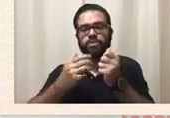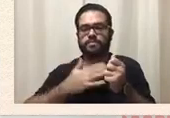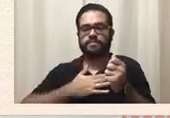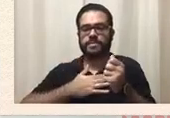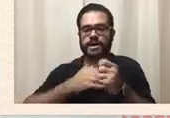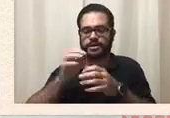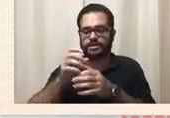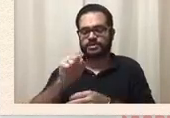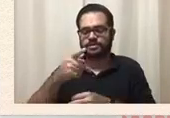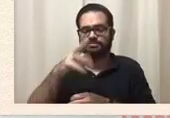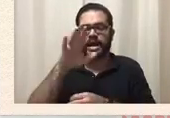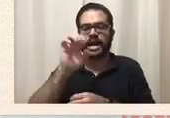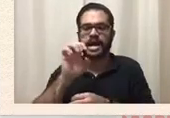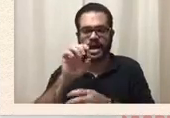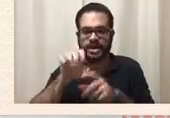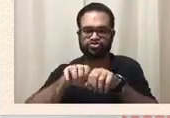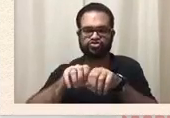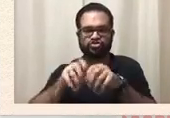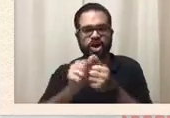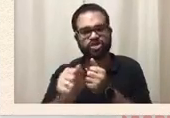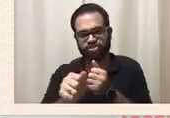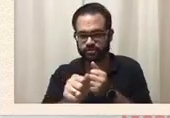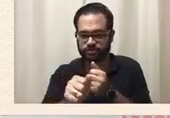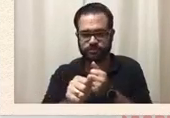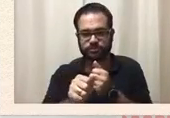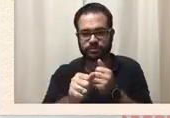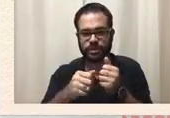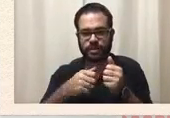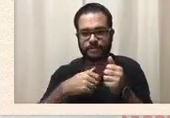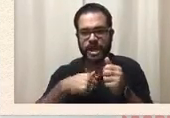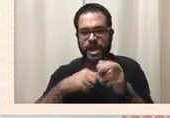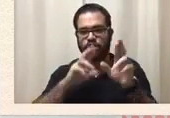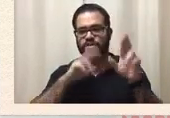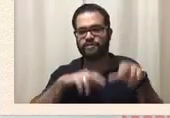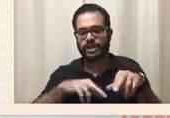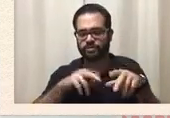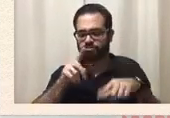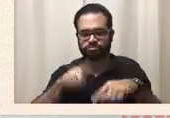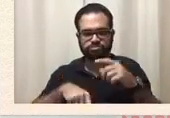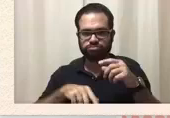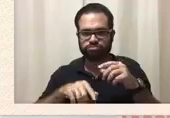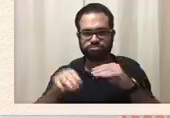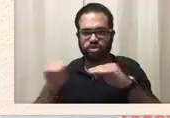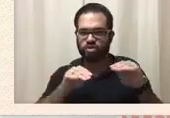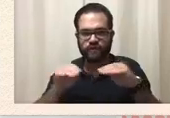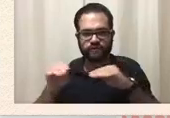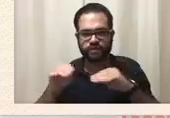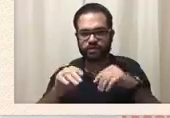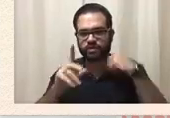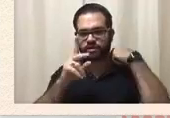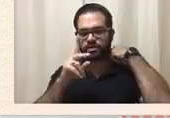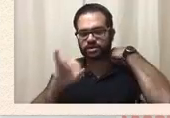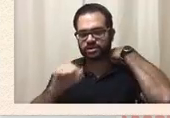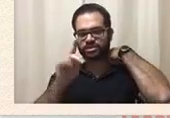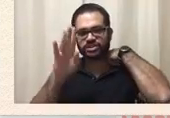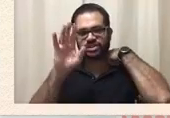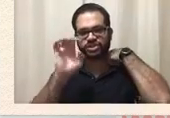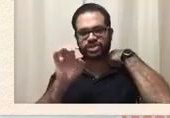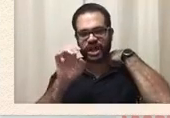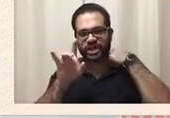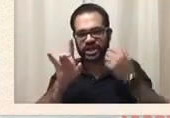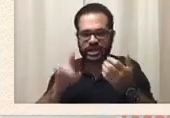My reflexes wouldn't work. I couldn't move. Jay kicked me. "Get up, you sissy," he